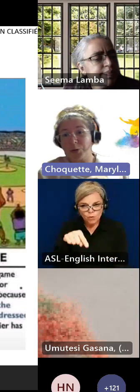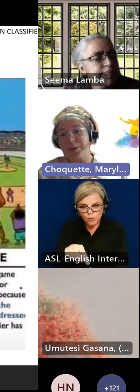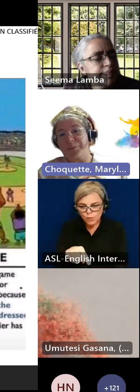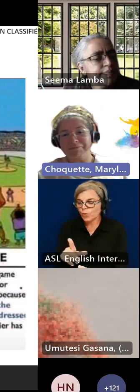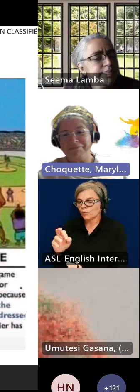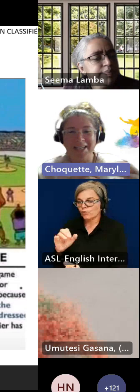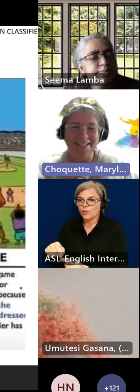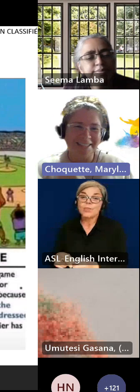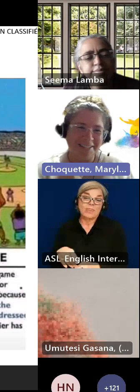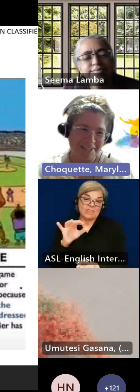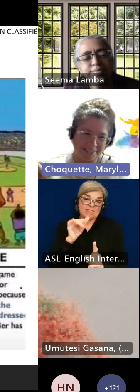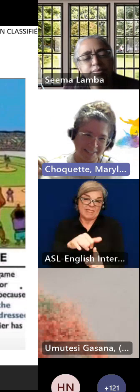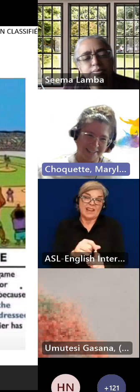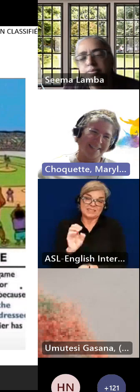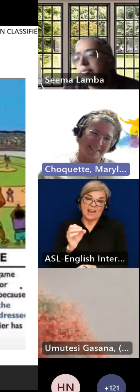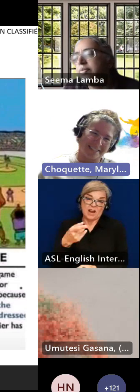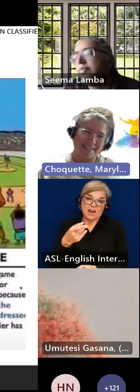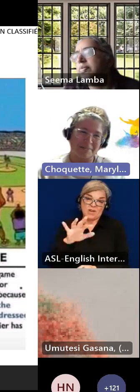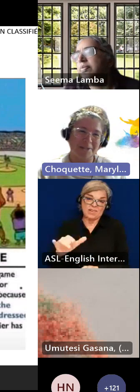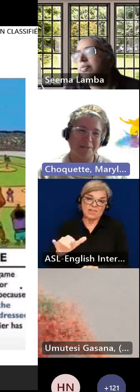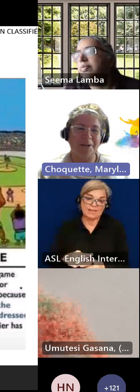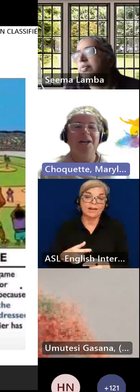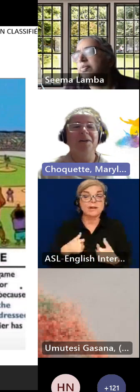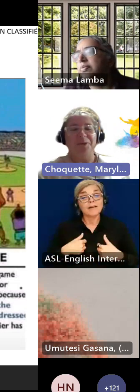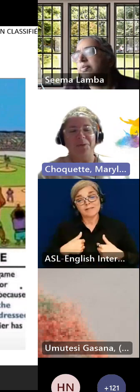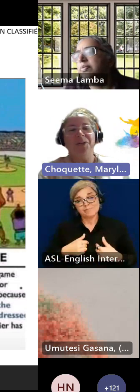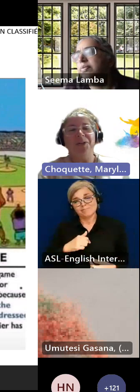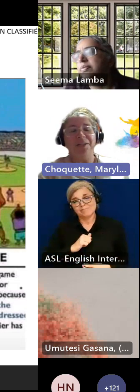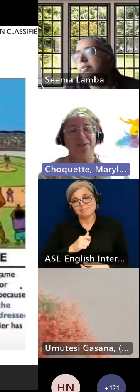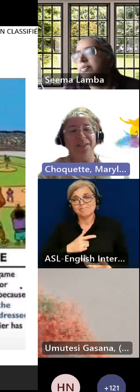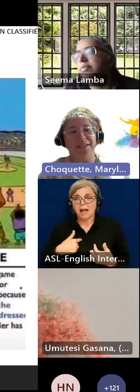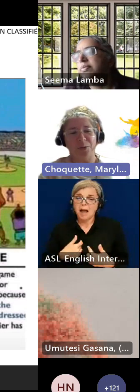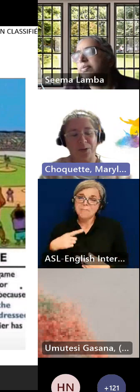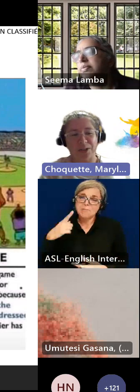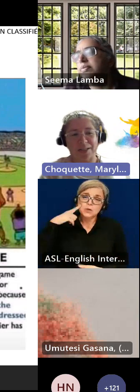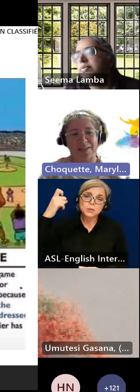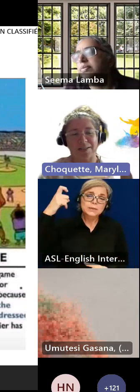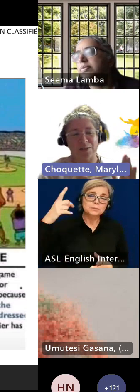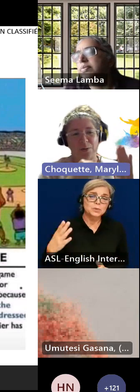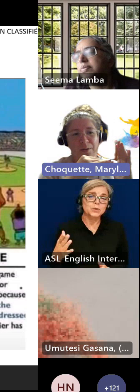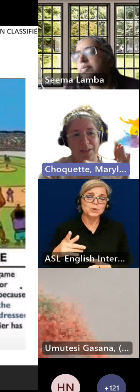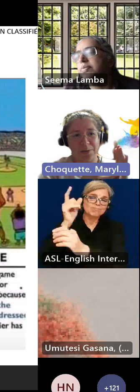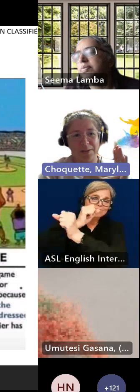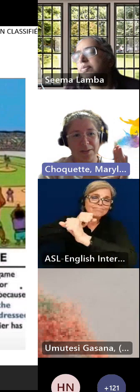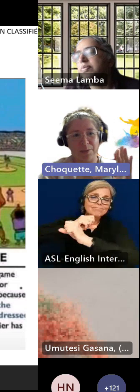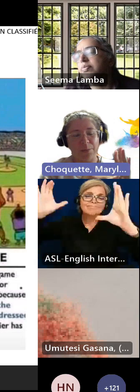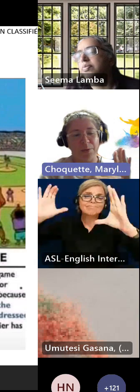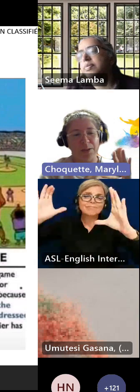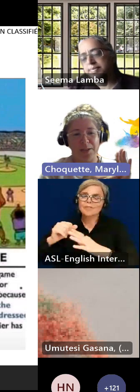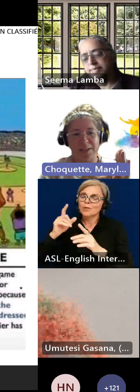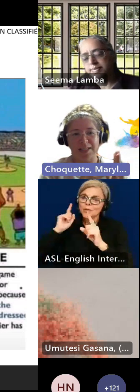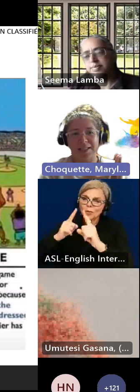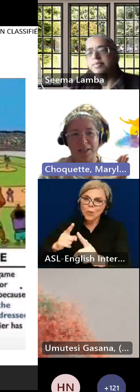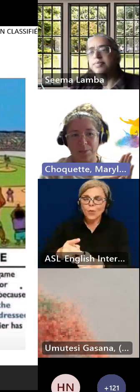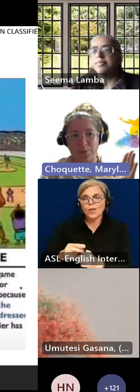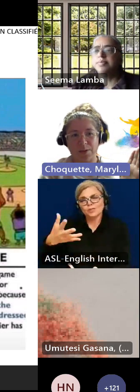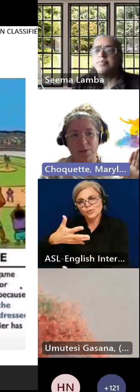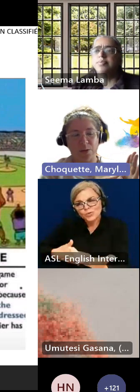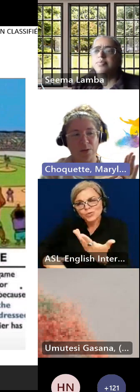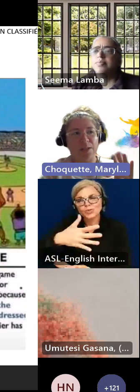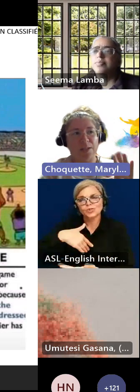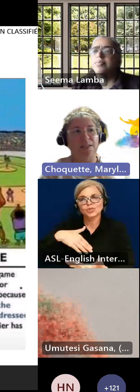And I'm a dreamer. I like to say I'm a dreamer, but we're looking really at social justice. So employment equity is a